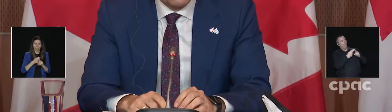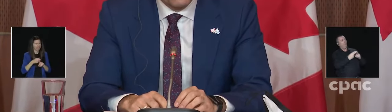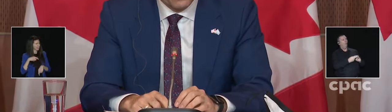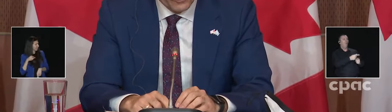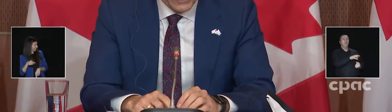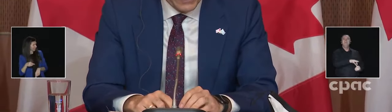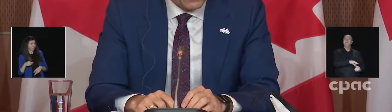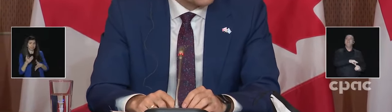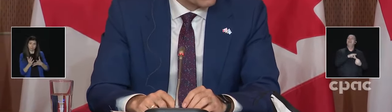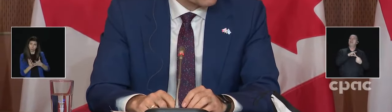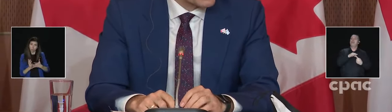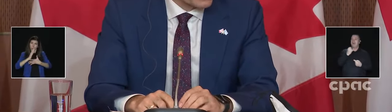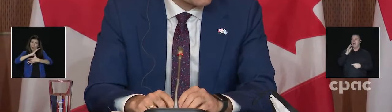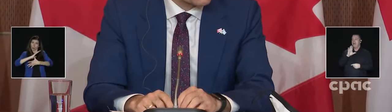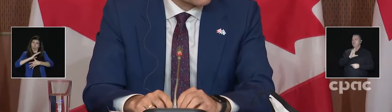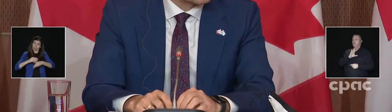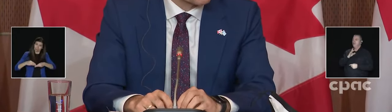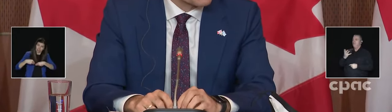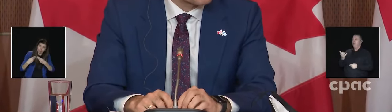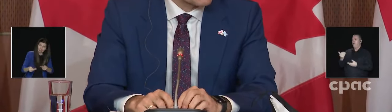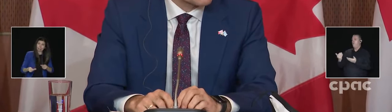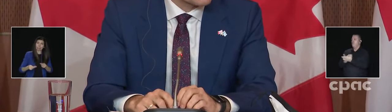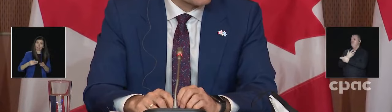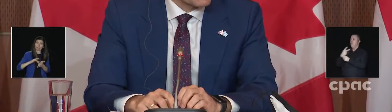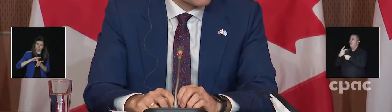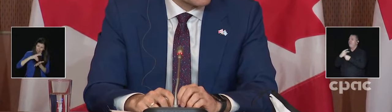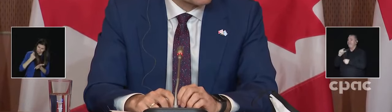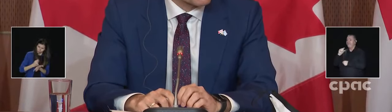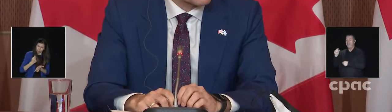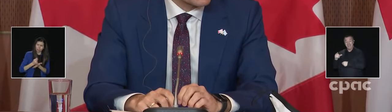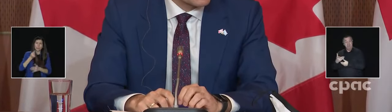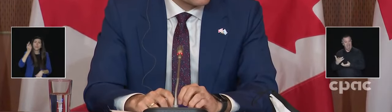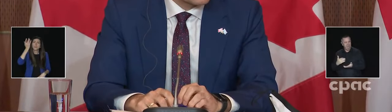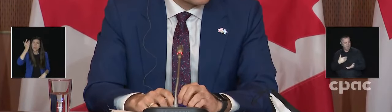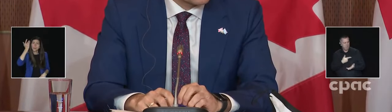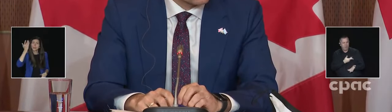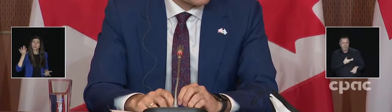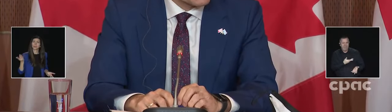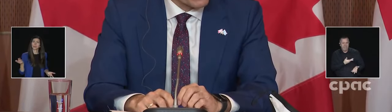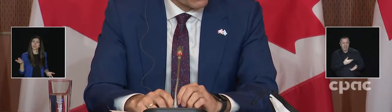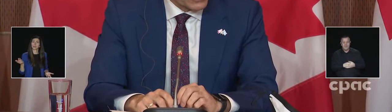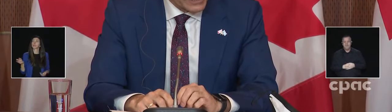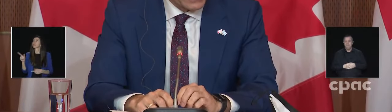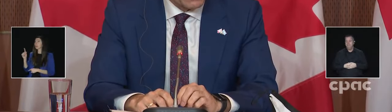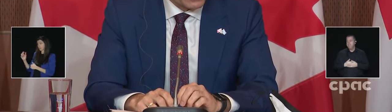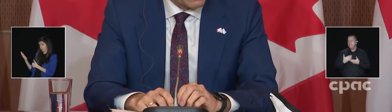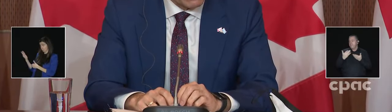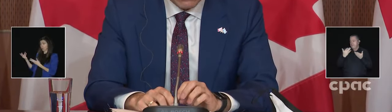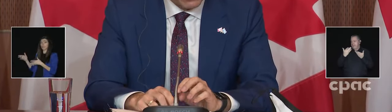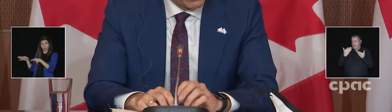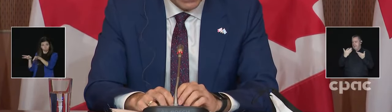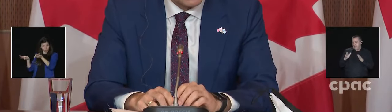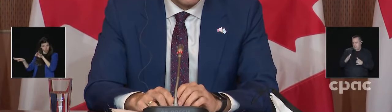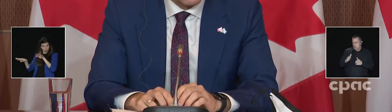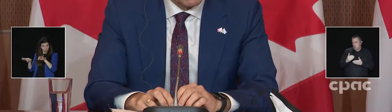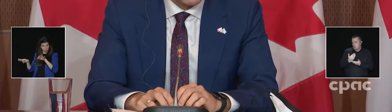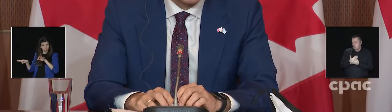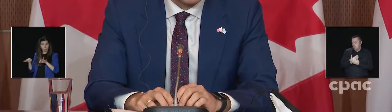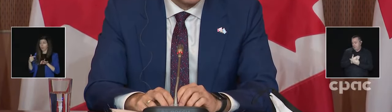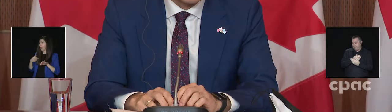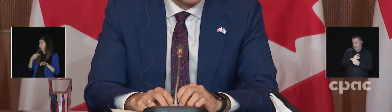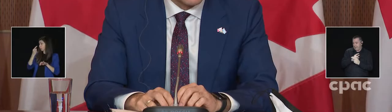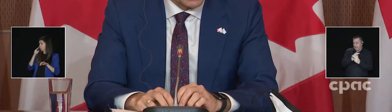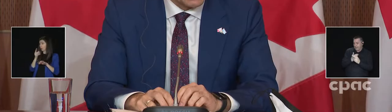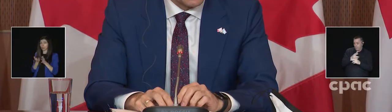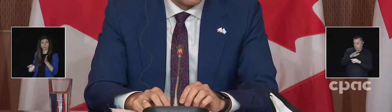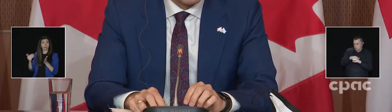Thank you. We heard the answer this morning by experts. What was also said, and what I'm pleased to repeat,